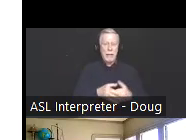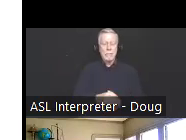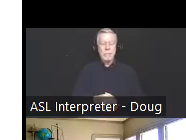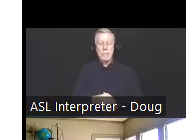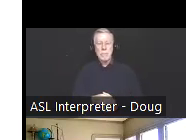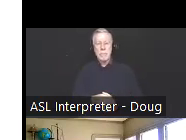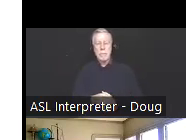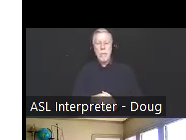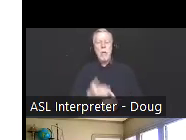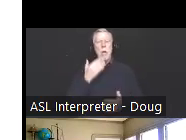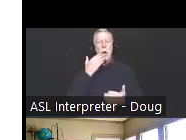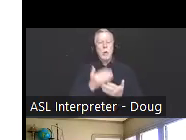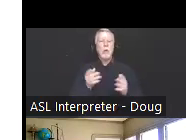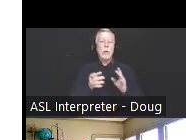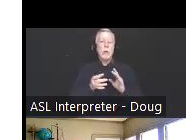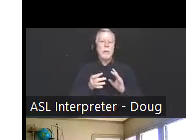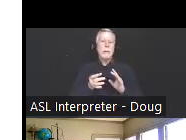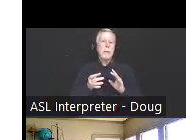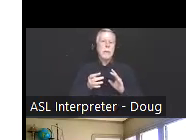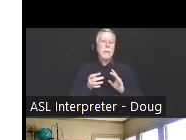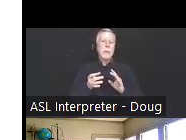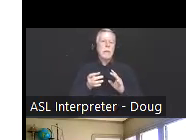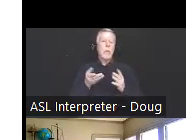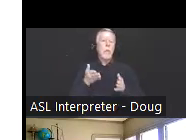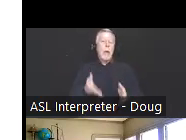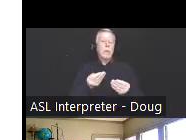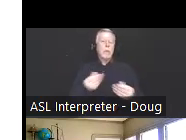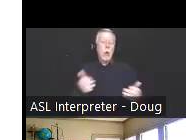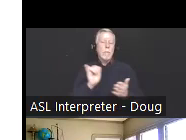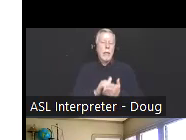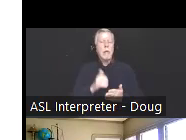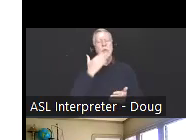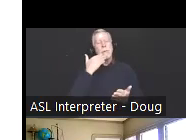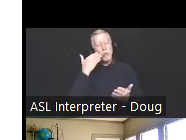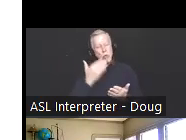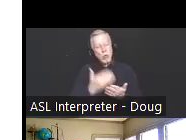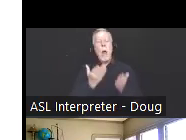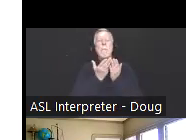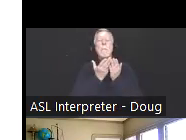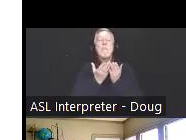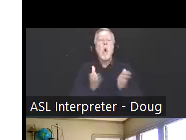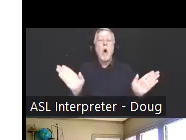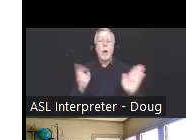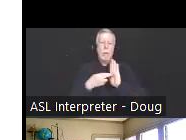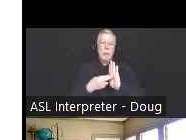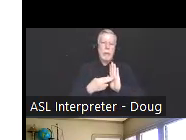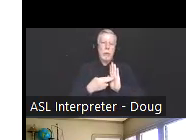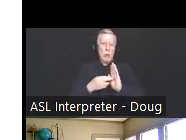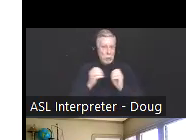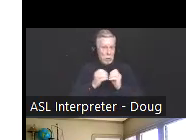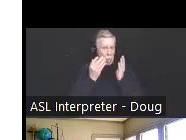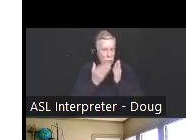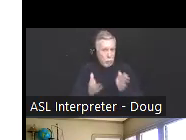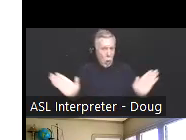again, a good anecdote for that is to have a broad representation. The broader the representation, the more likely